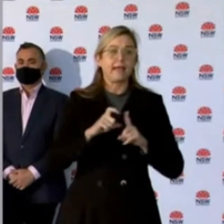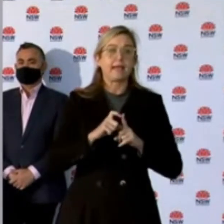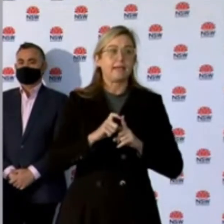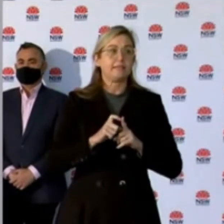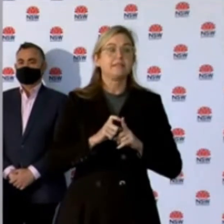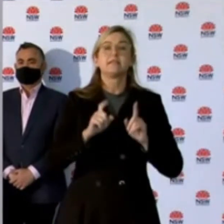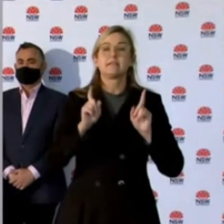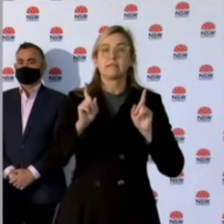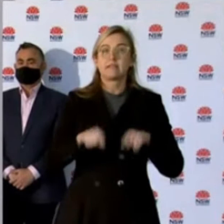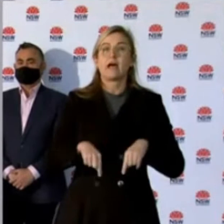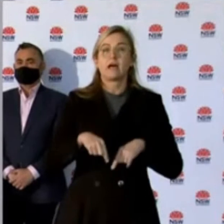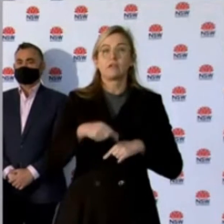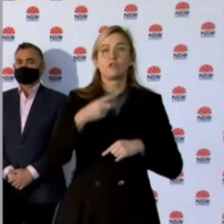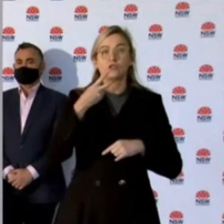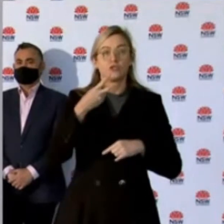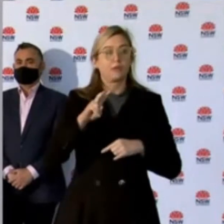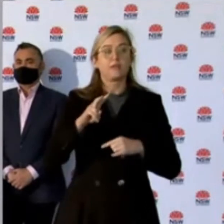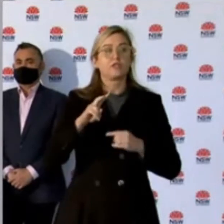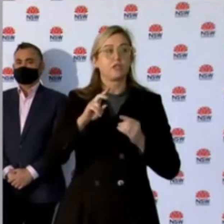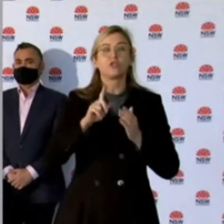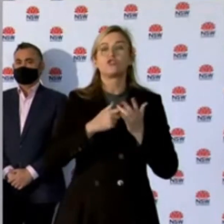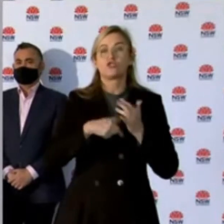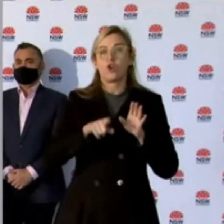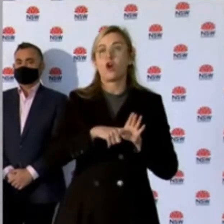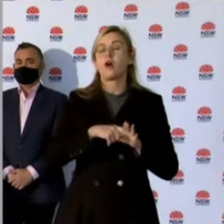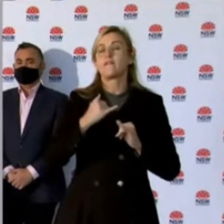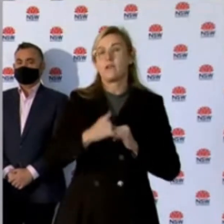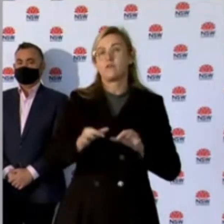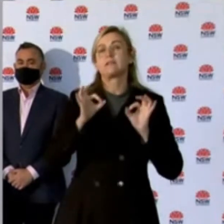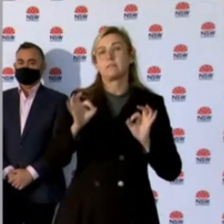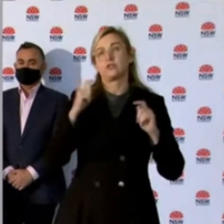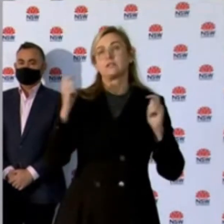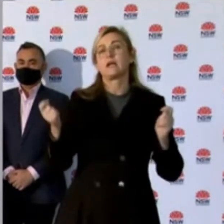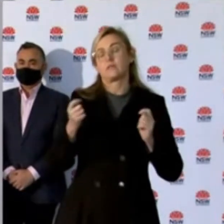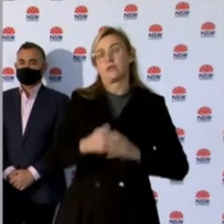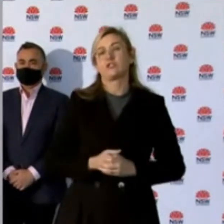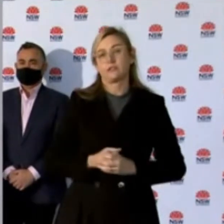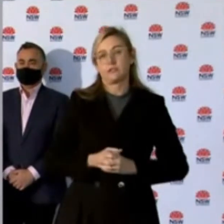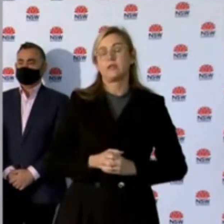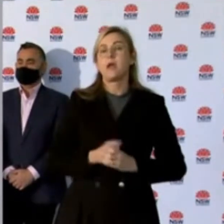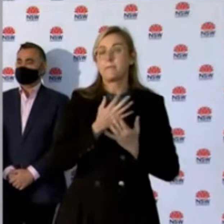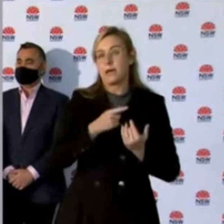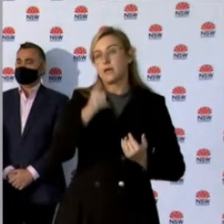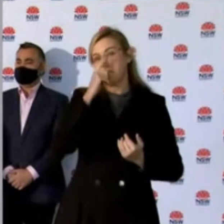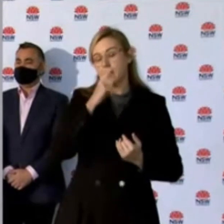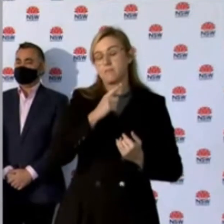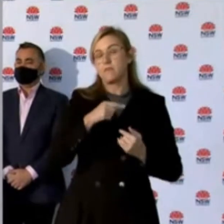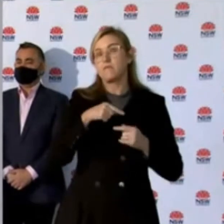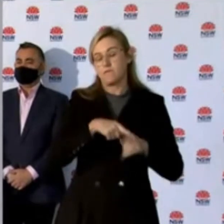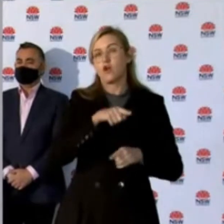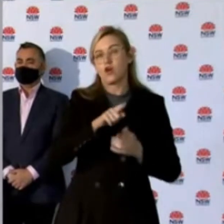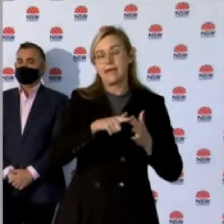of July, and I know that this is a very special time for many in our community. I just